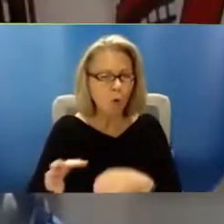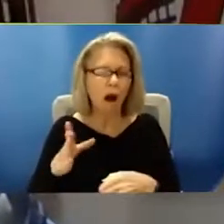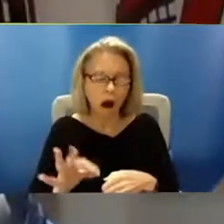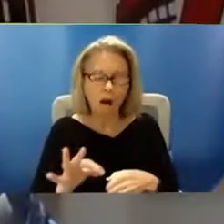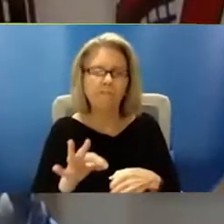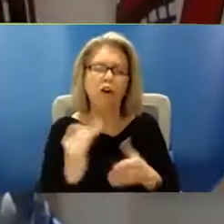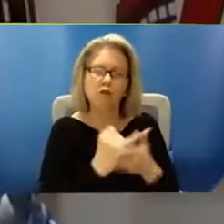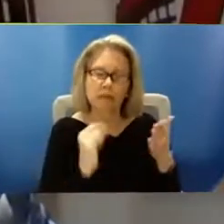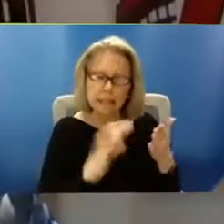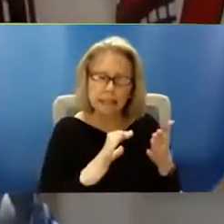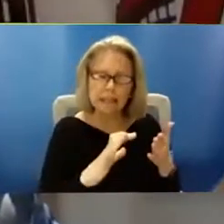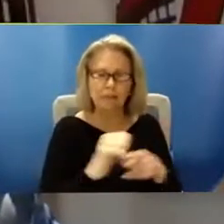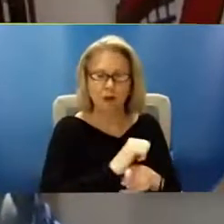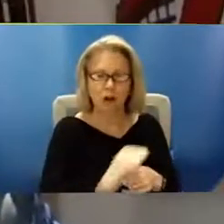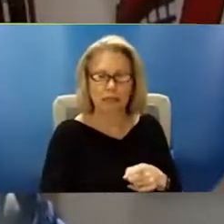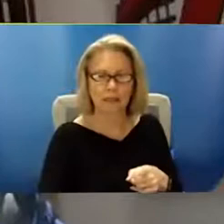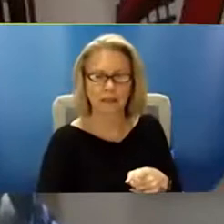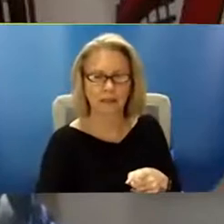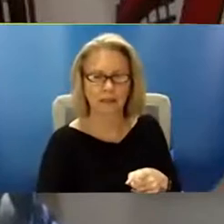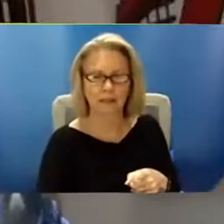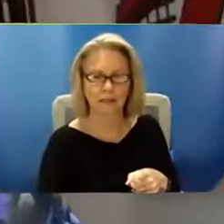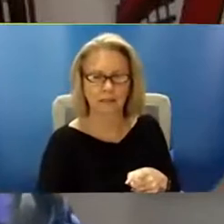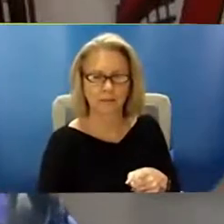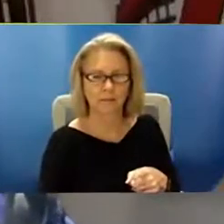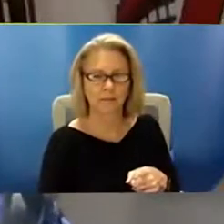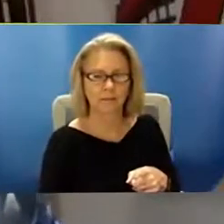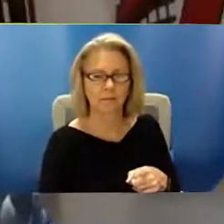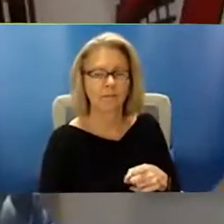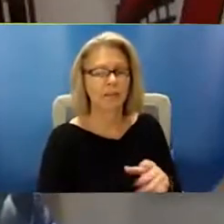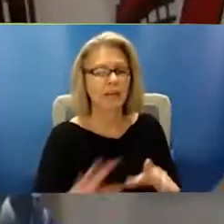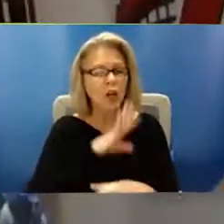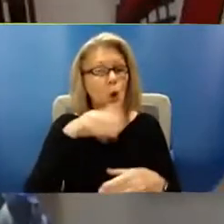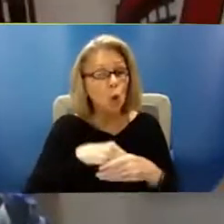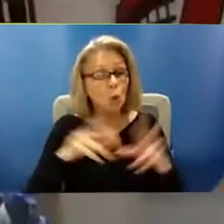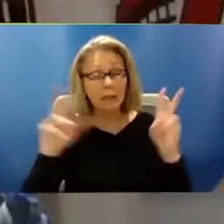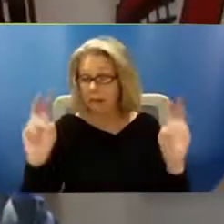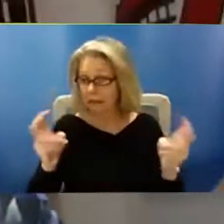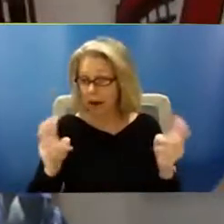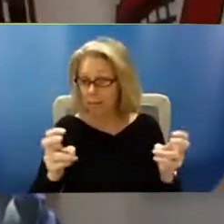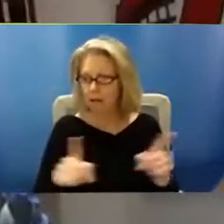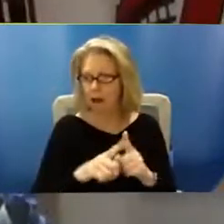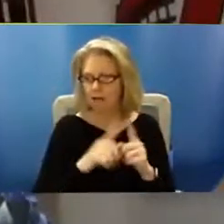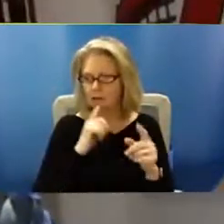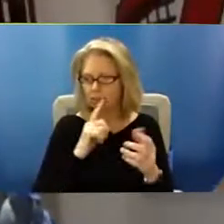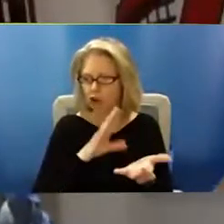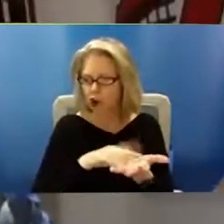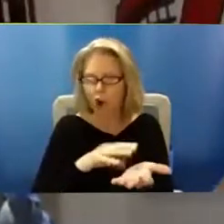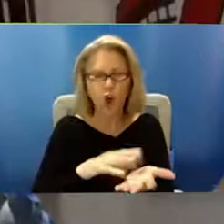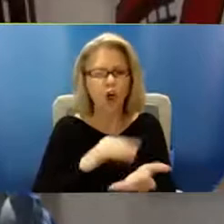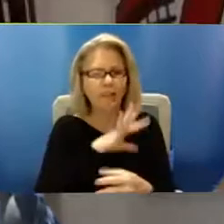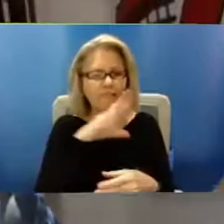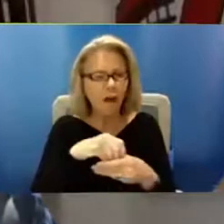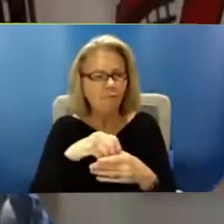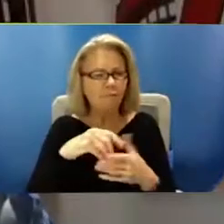modes of artistic public practice. Including in the discussions will be topics such as co-situated